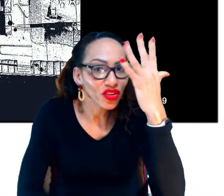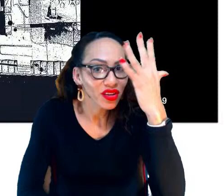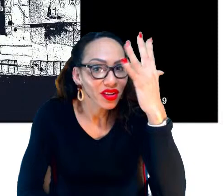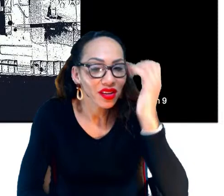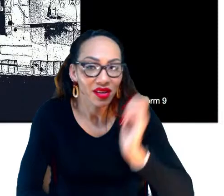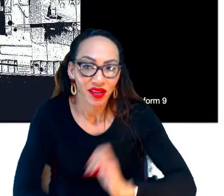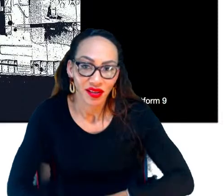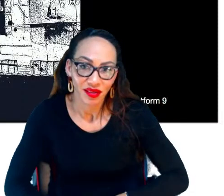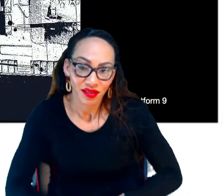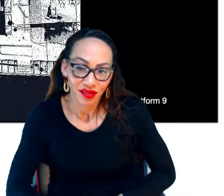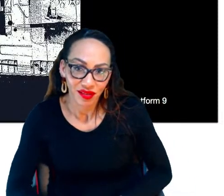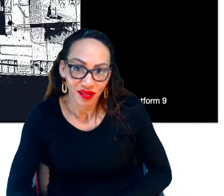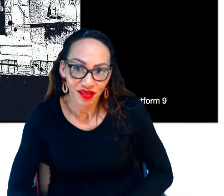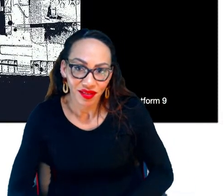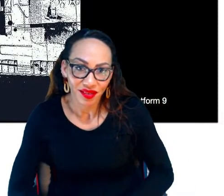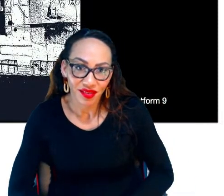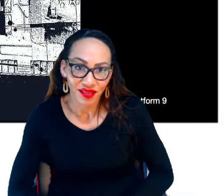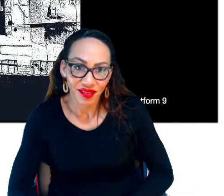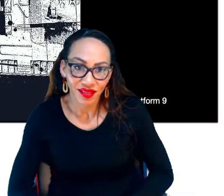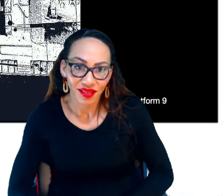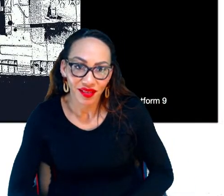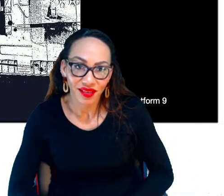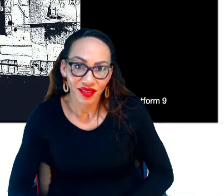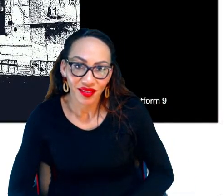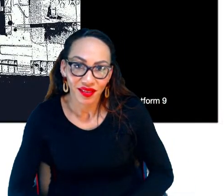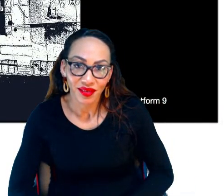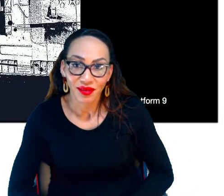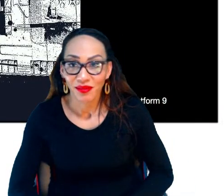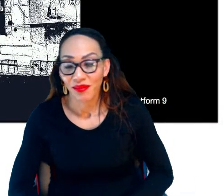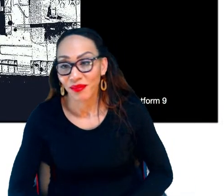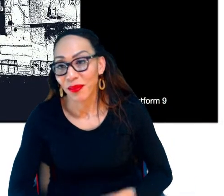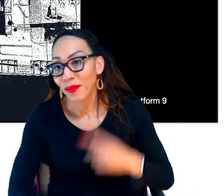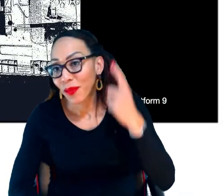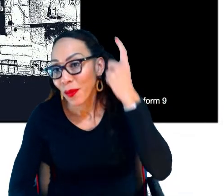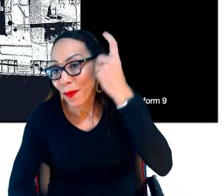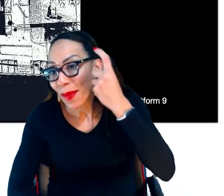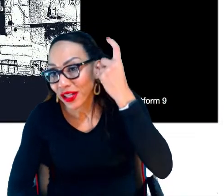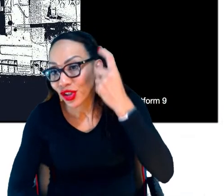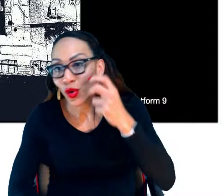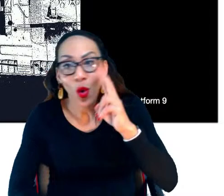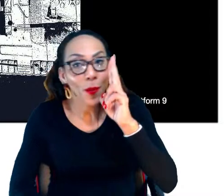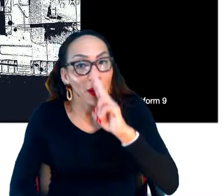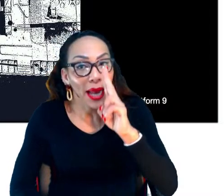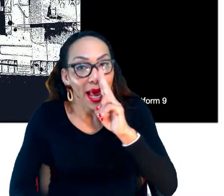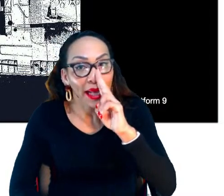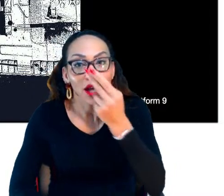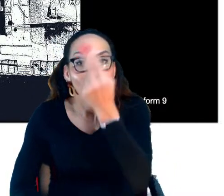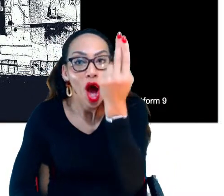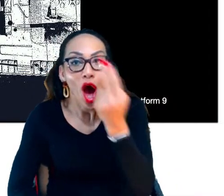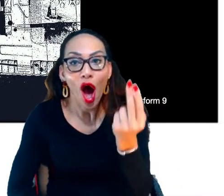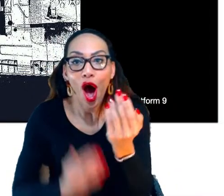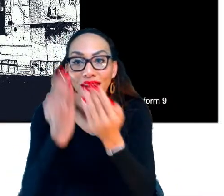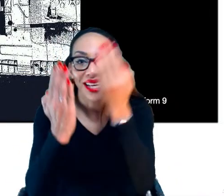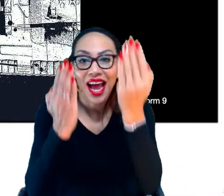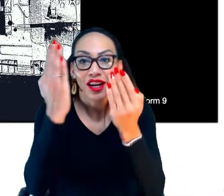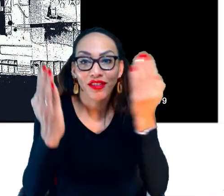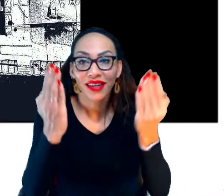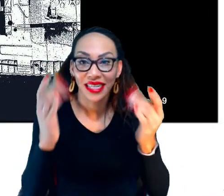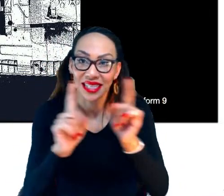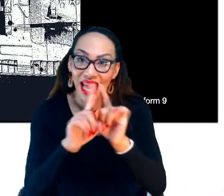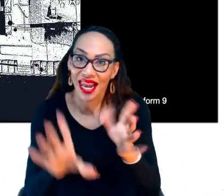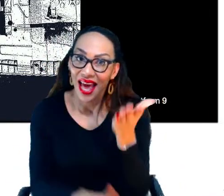Probably what the galleries would be like in 300 years' time or something like that. Who knows? But I